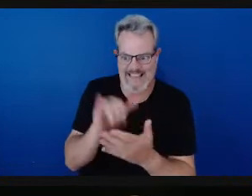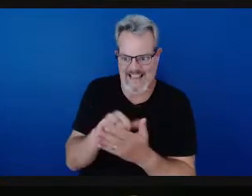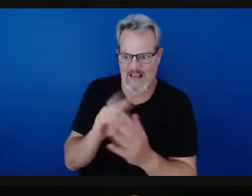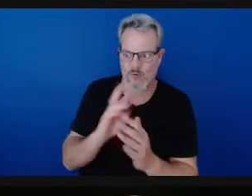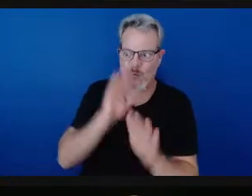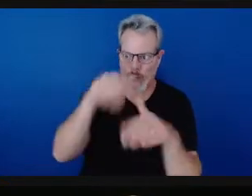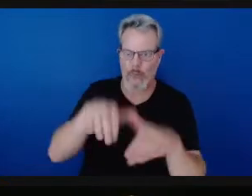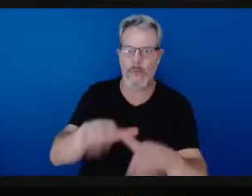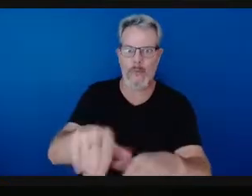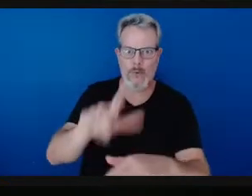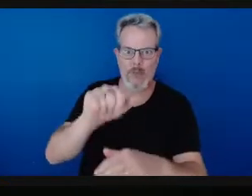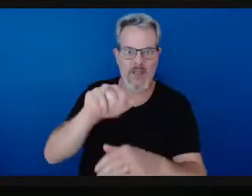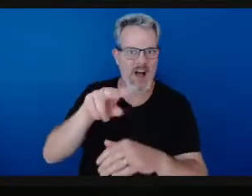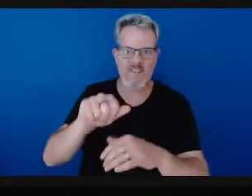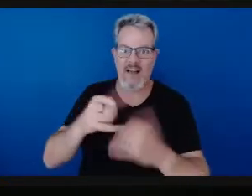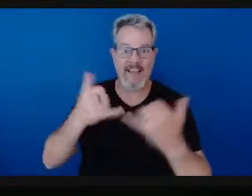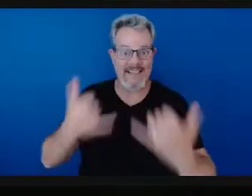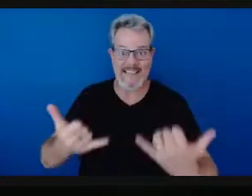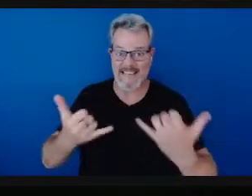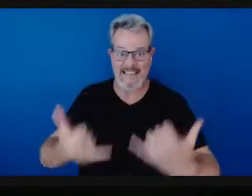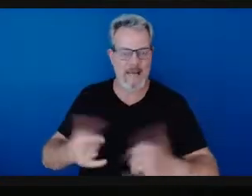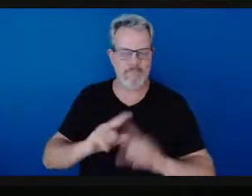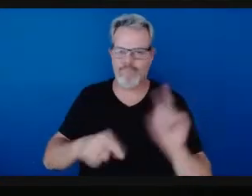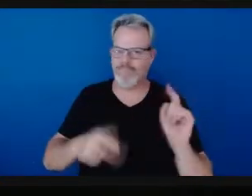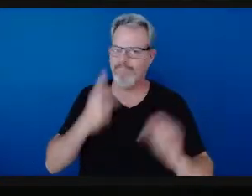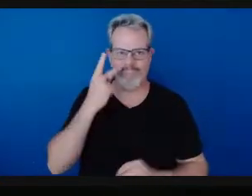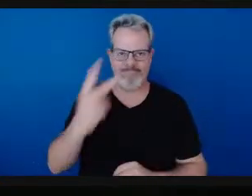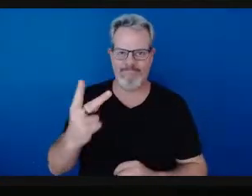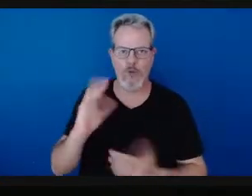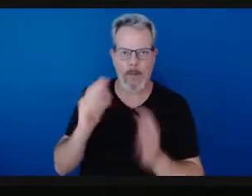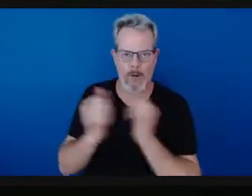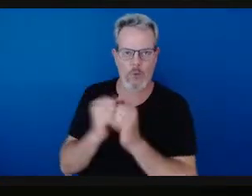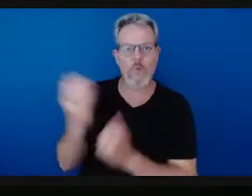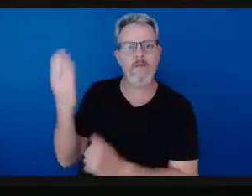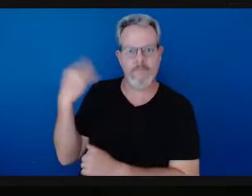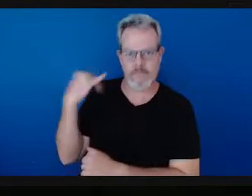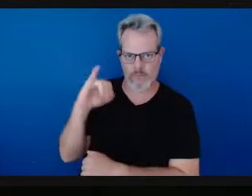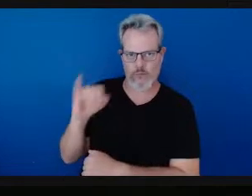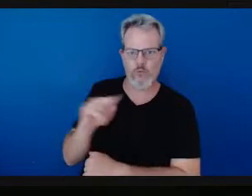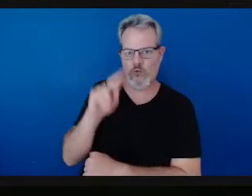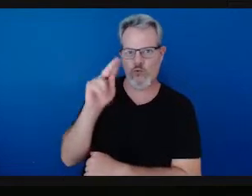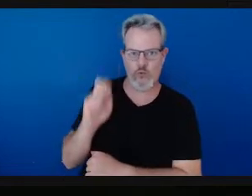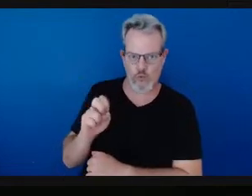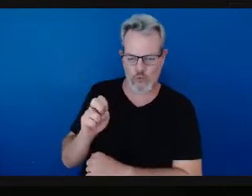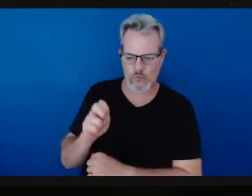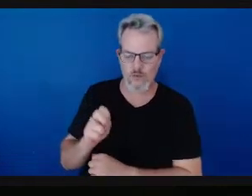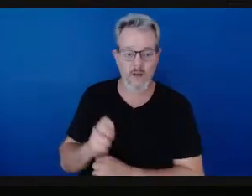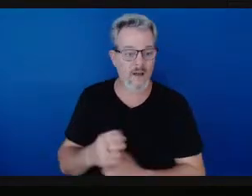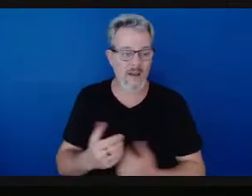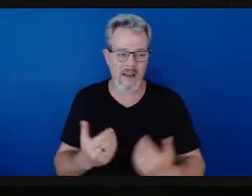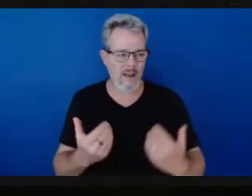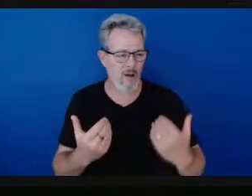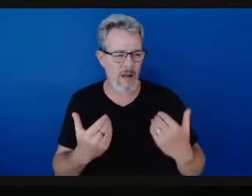we talked about. We did not see that this time. So, and we didn't have that drop down either. But I guess that was a few days into the thing, wasn't